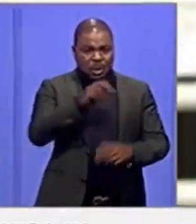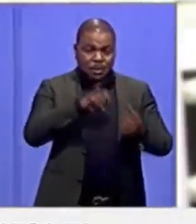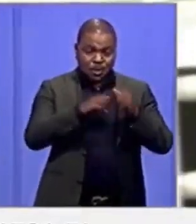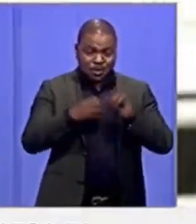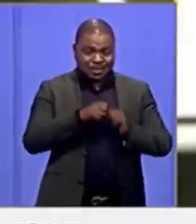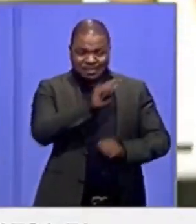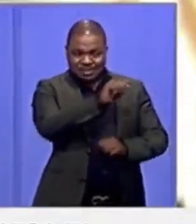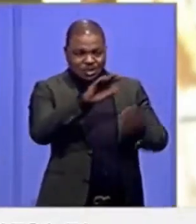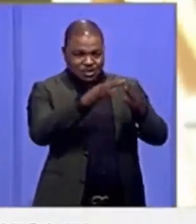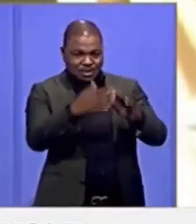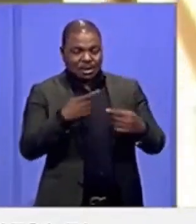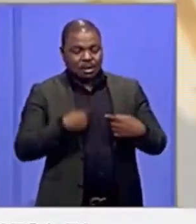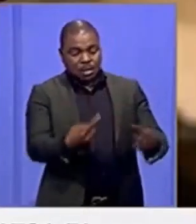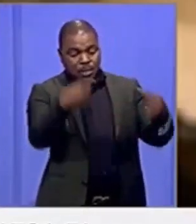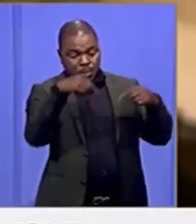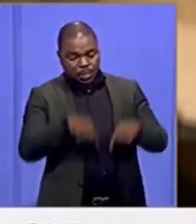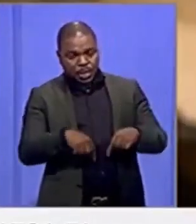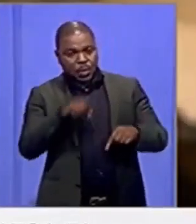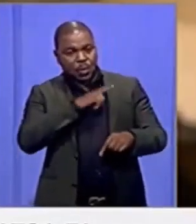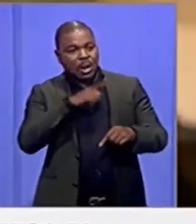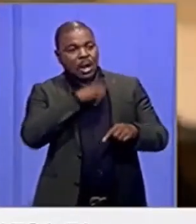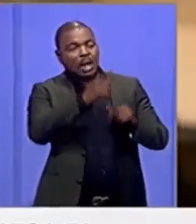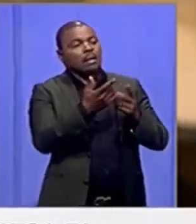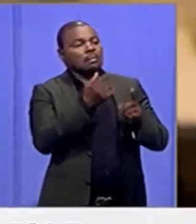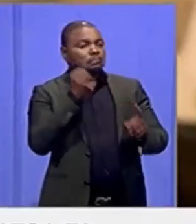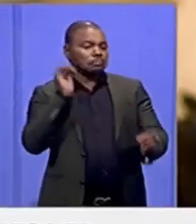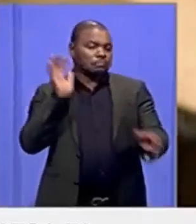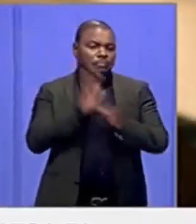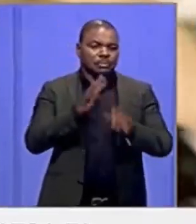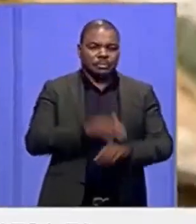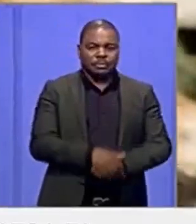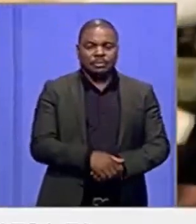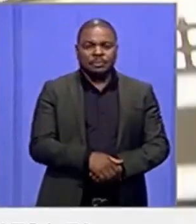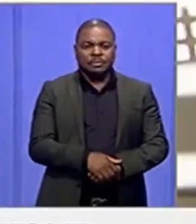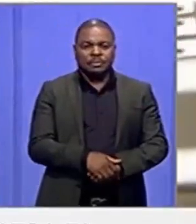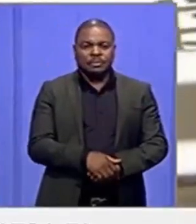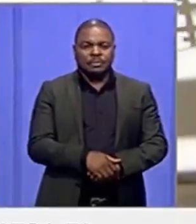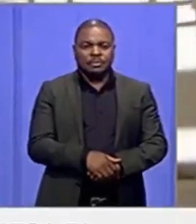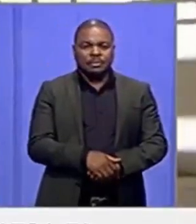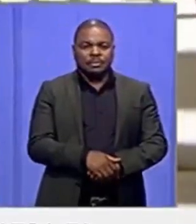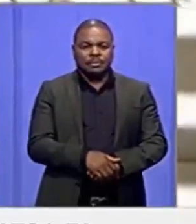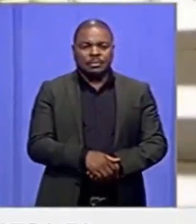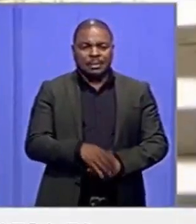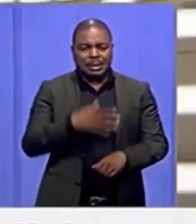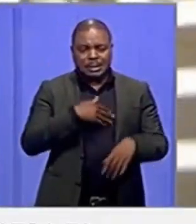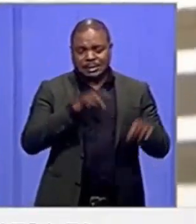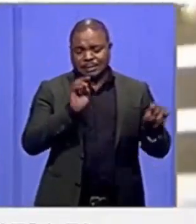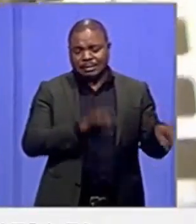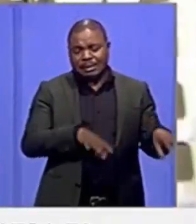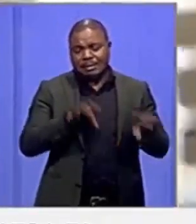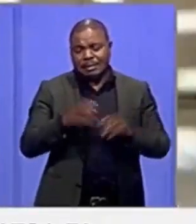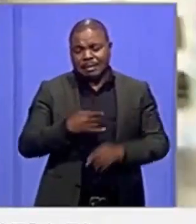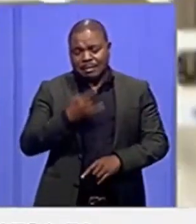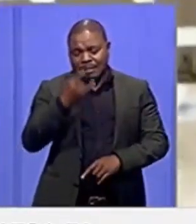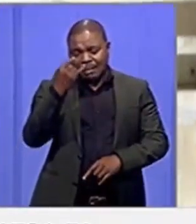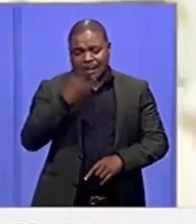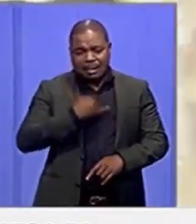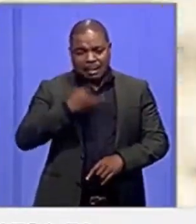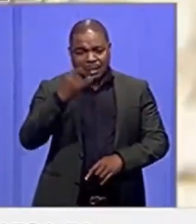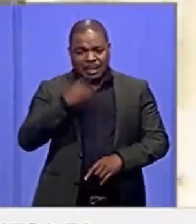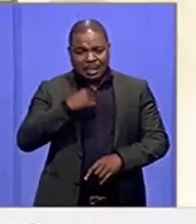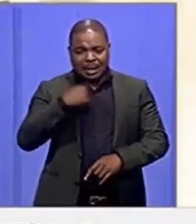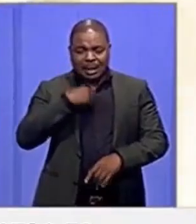community? I'm coming here for xenophobia. I can't go to Litana. I'm suffering by this. I